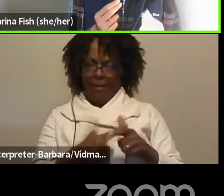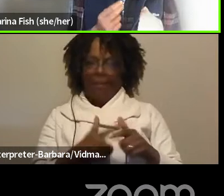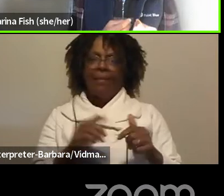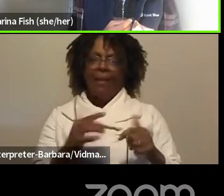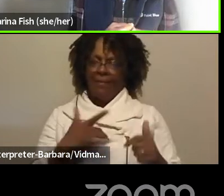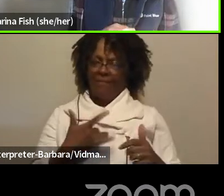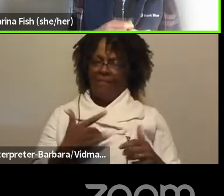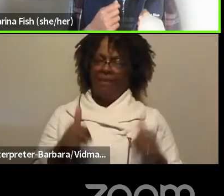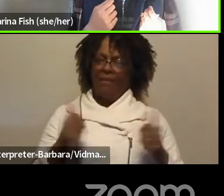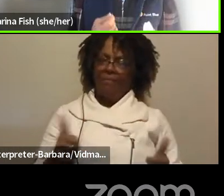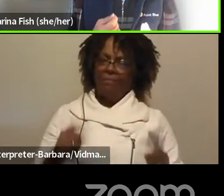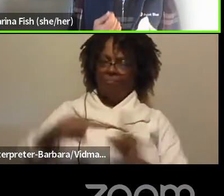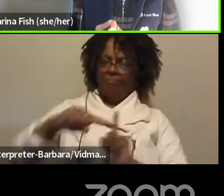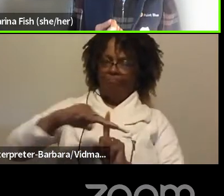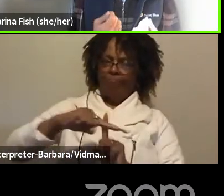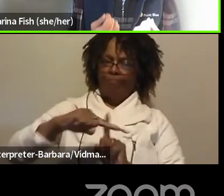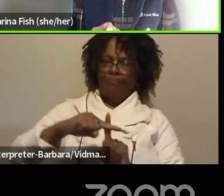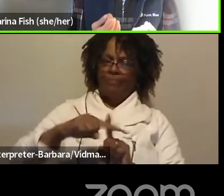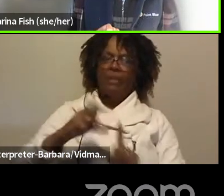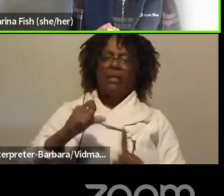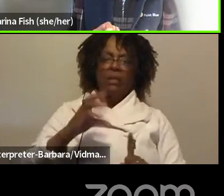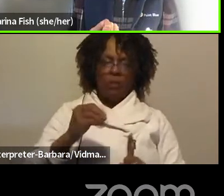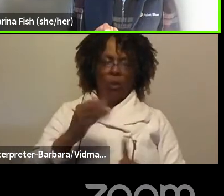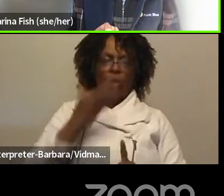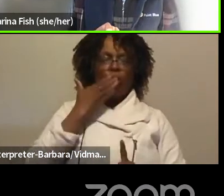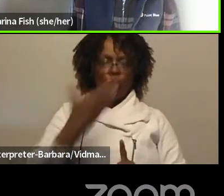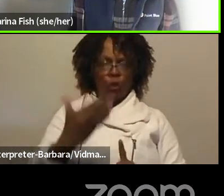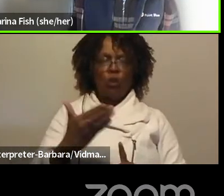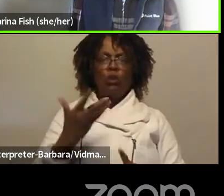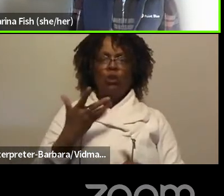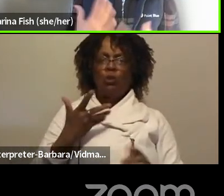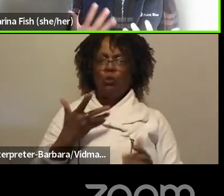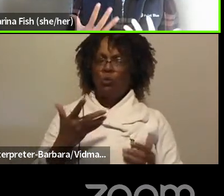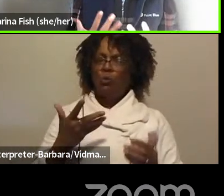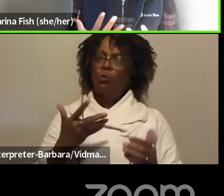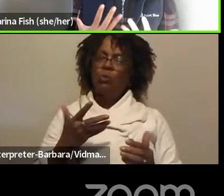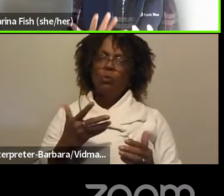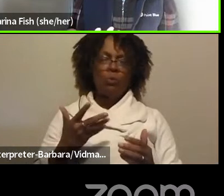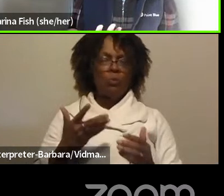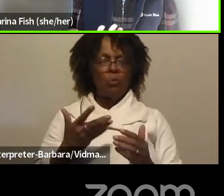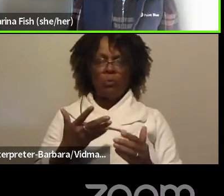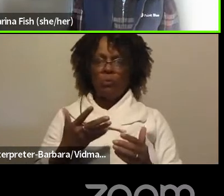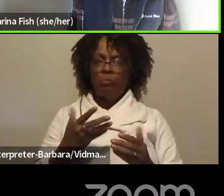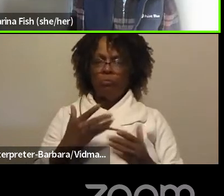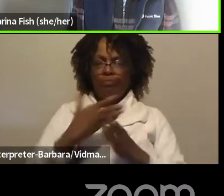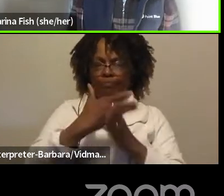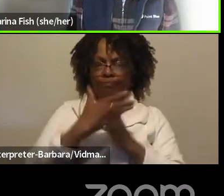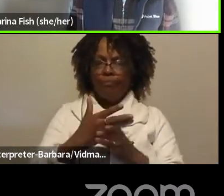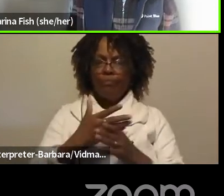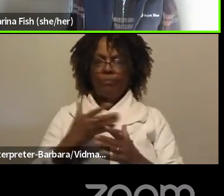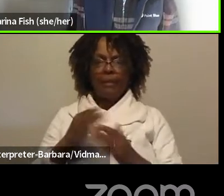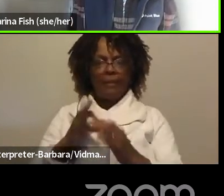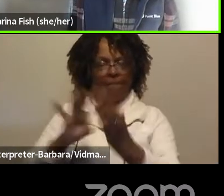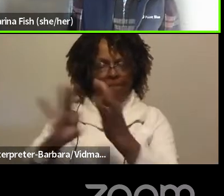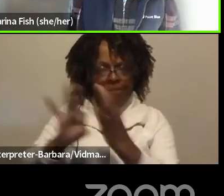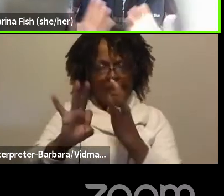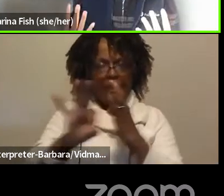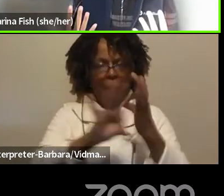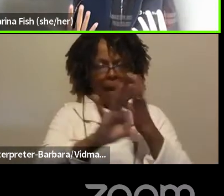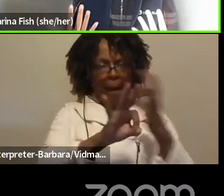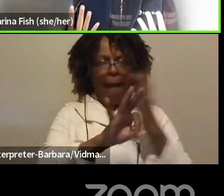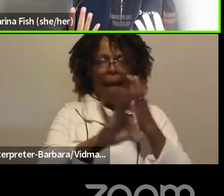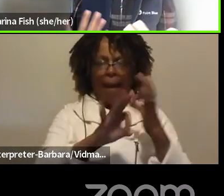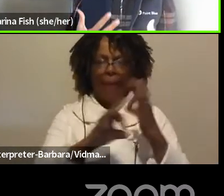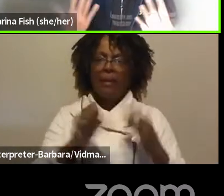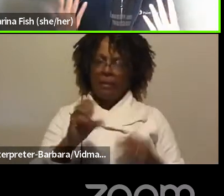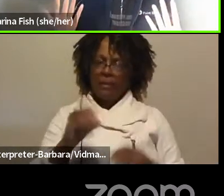folks and getting feedback to really craft this really strong statement. And so that also helped build my confidence. So now